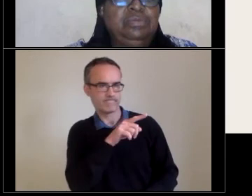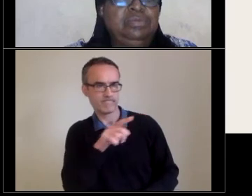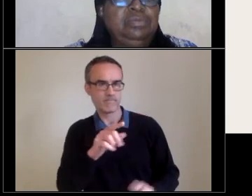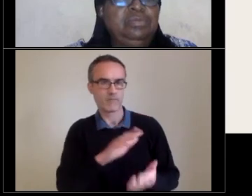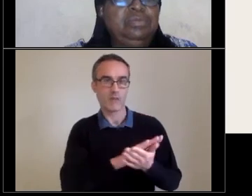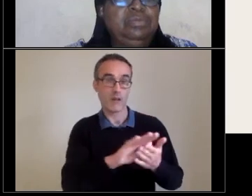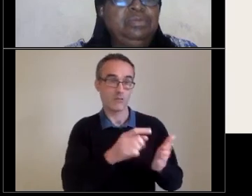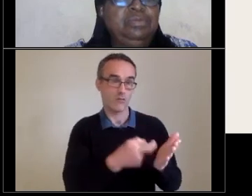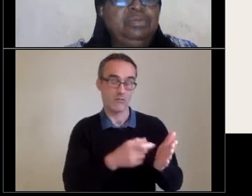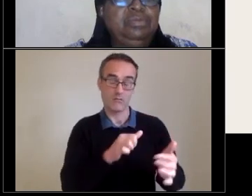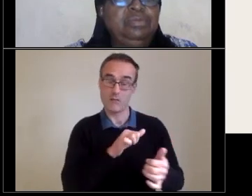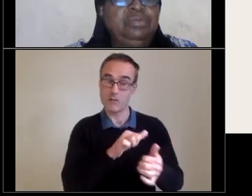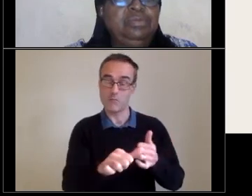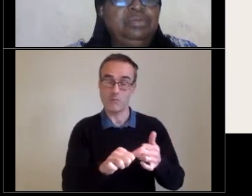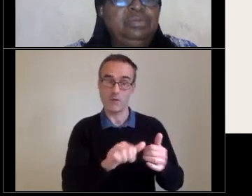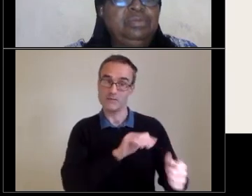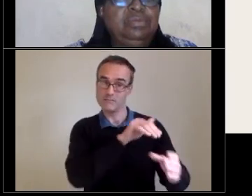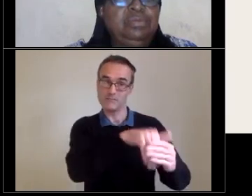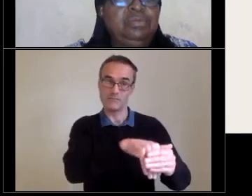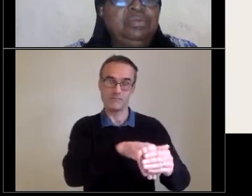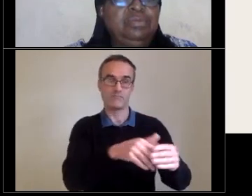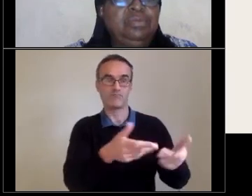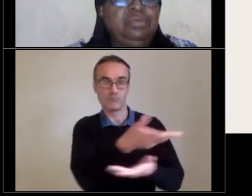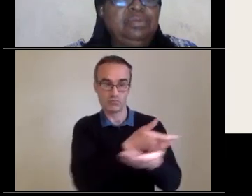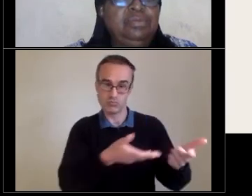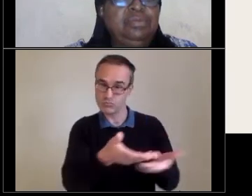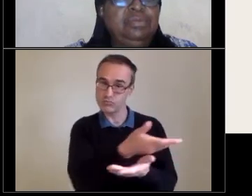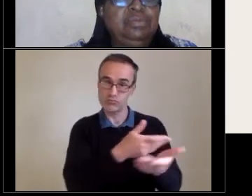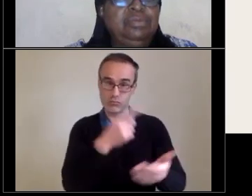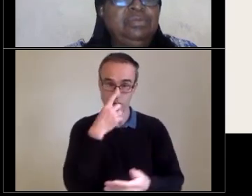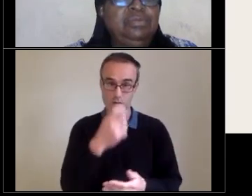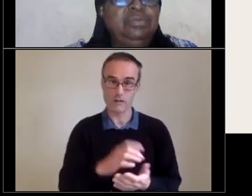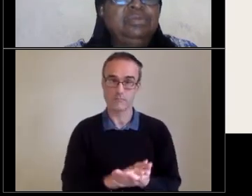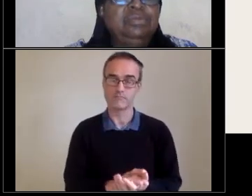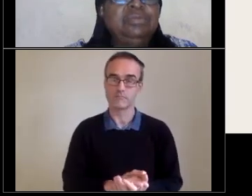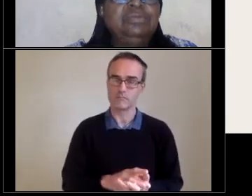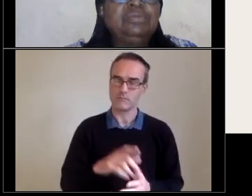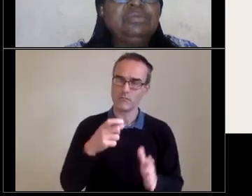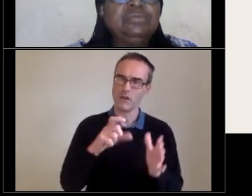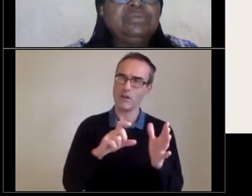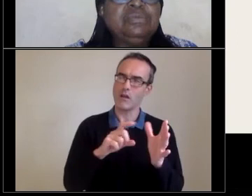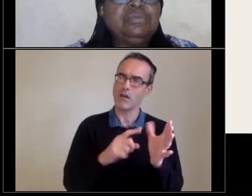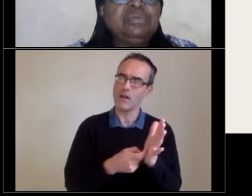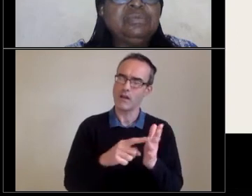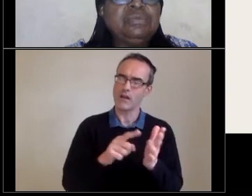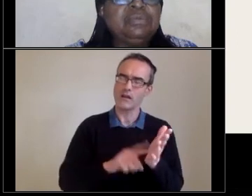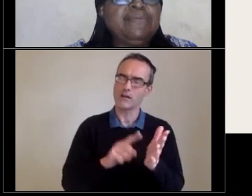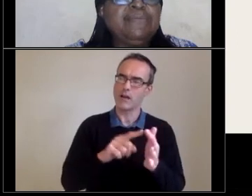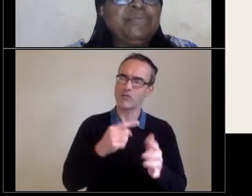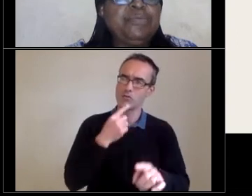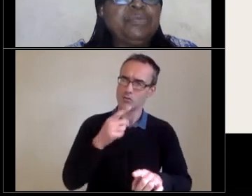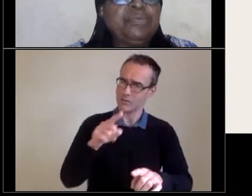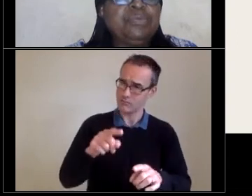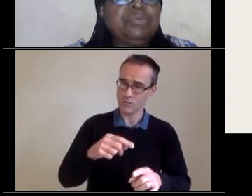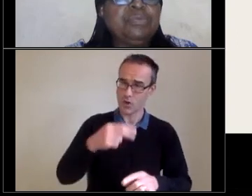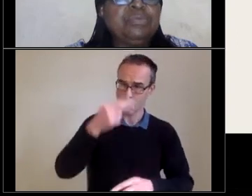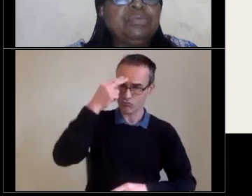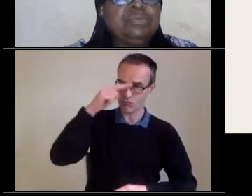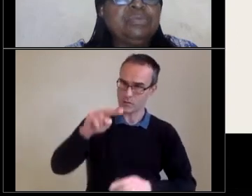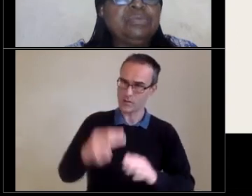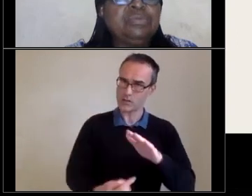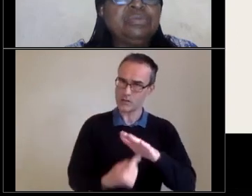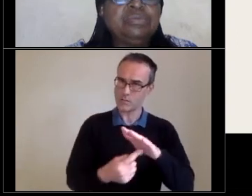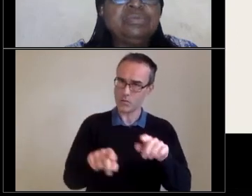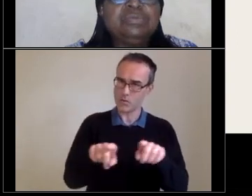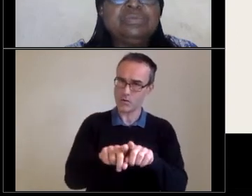in those conversations. Thank you, Carol. You've mentioned in the chat as well, reputation is key to this. And speaking of